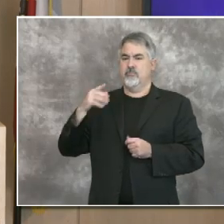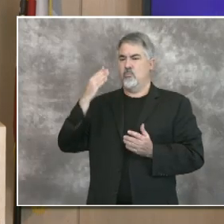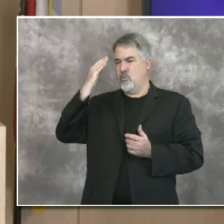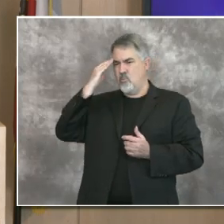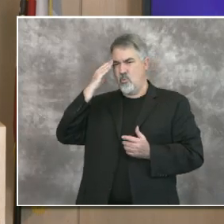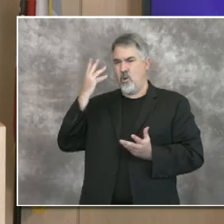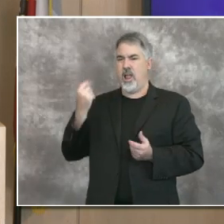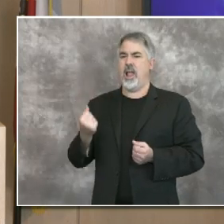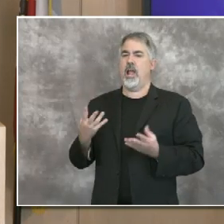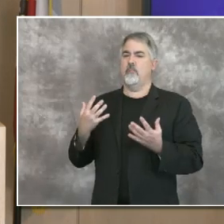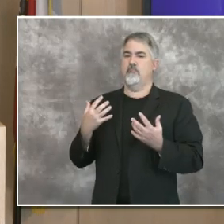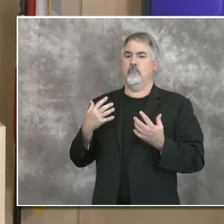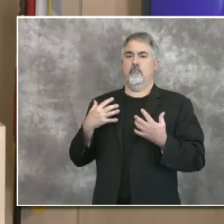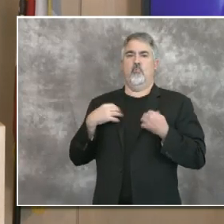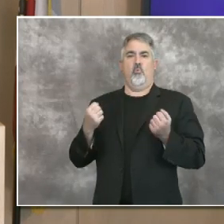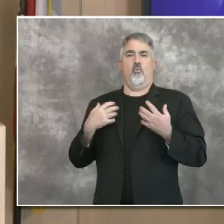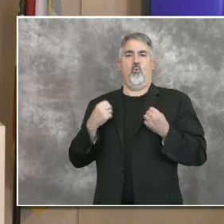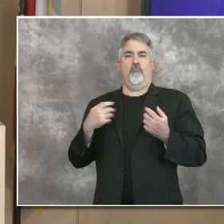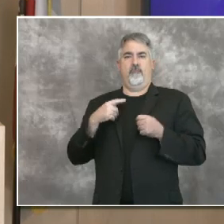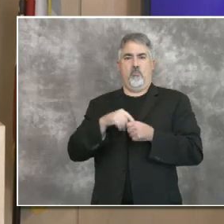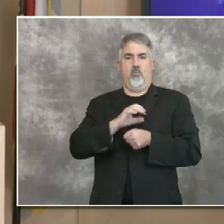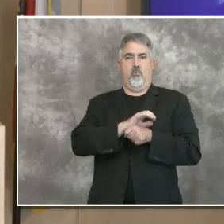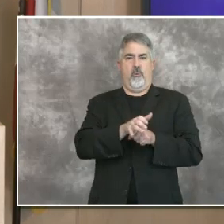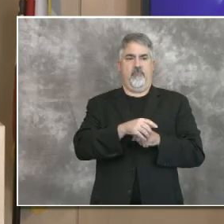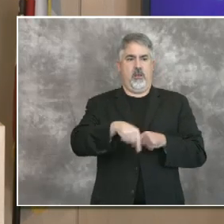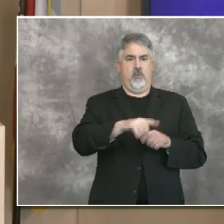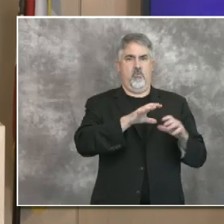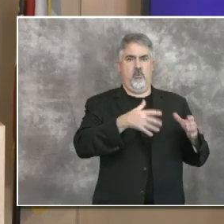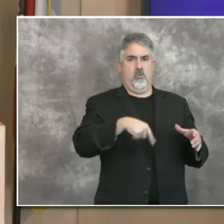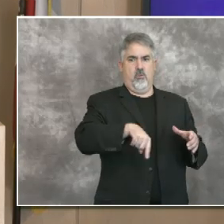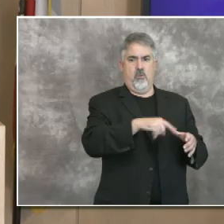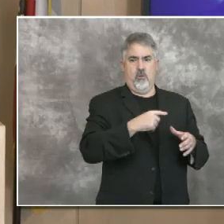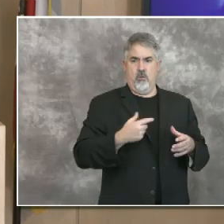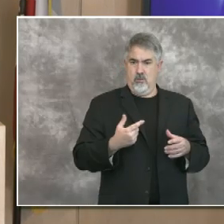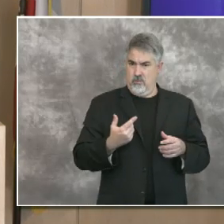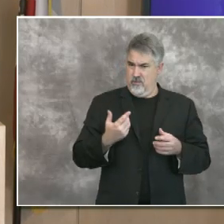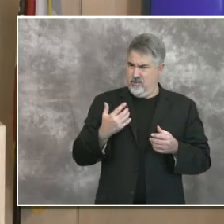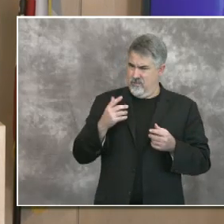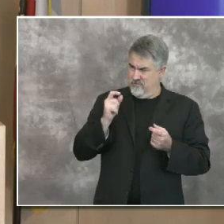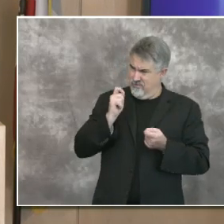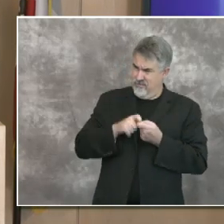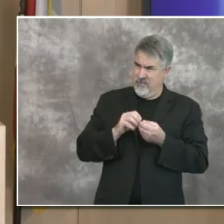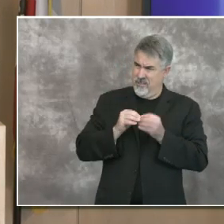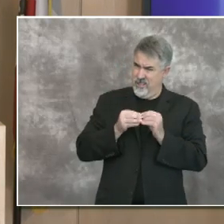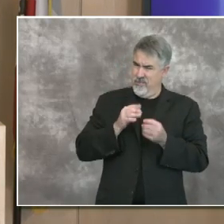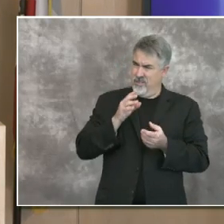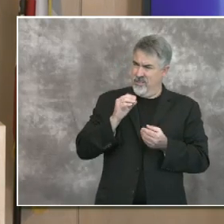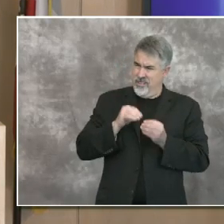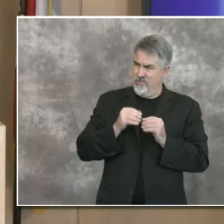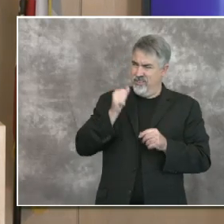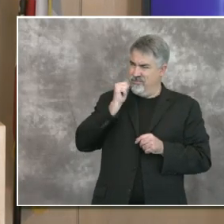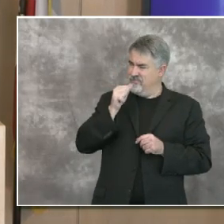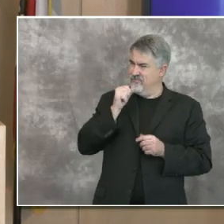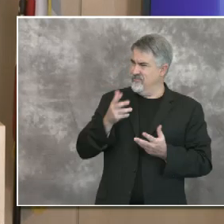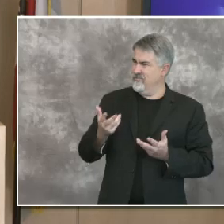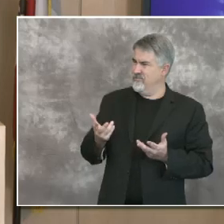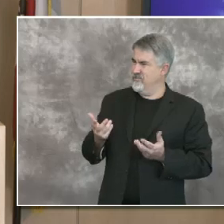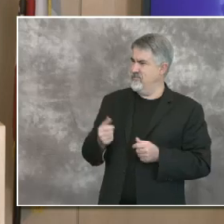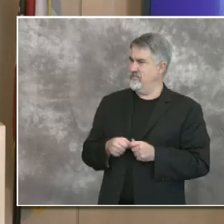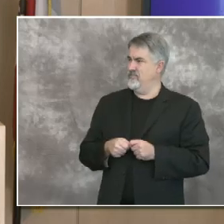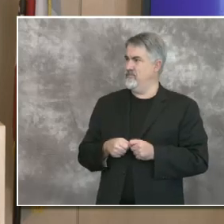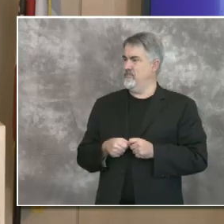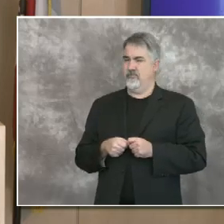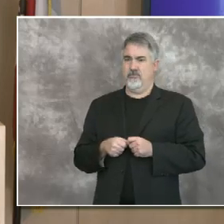in the county. So what is the total number, and is that number available daily? Okay, I think Supervisor Fletcher went over